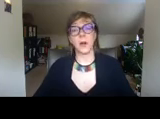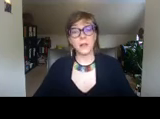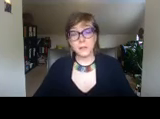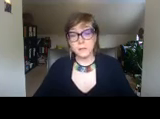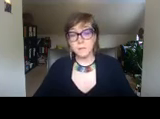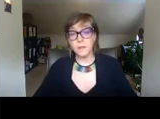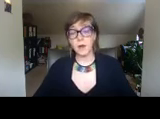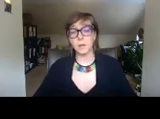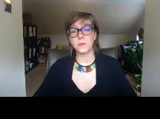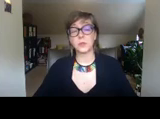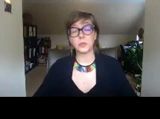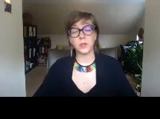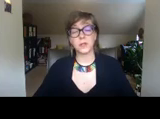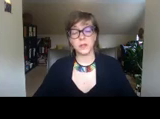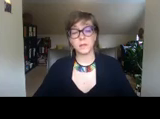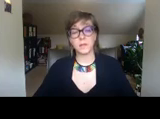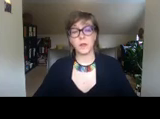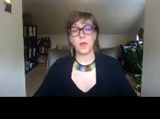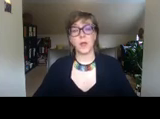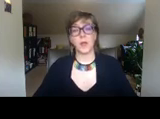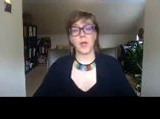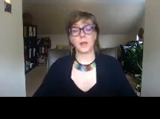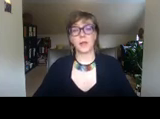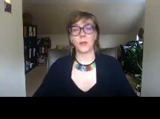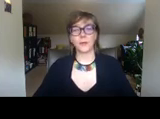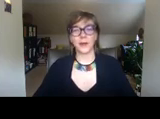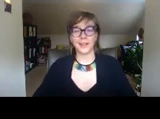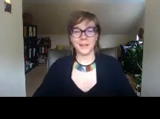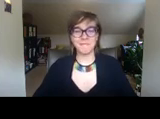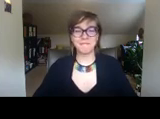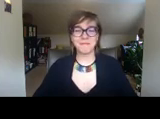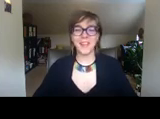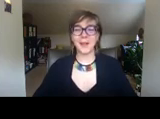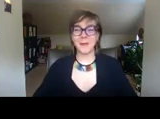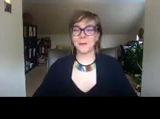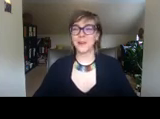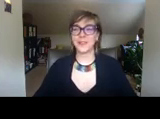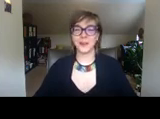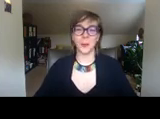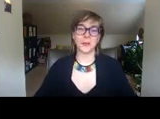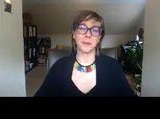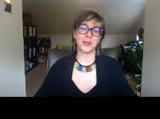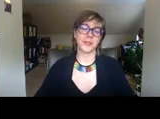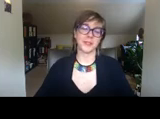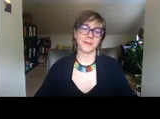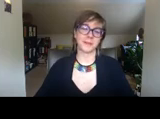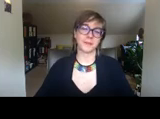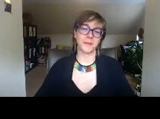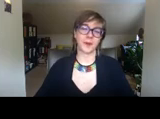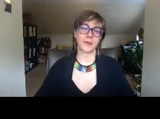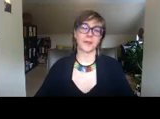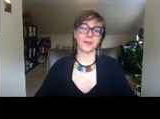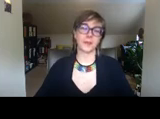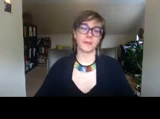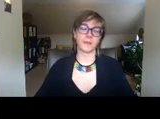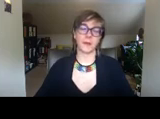of practice to a certain extent. And I think we're afraid. We're afraid to know what the patients